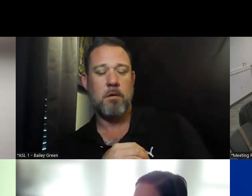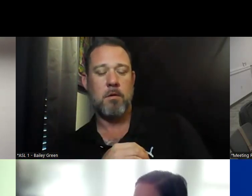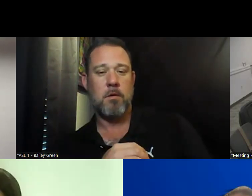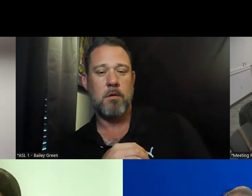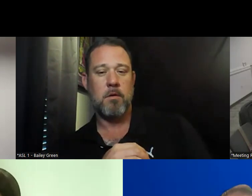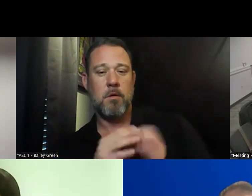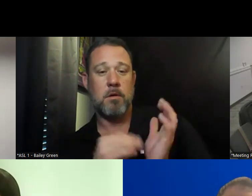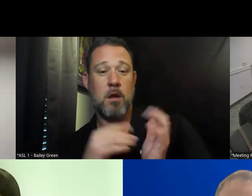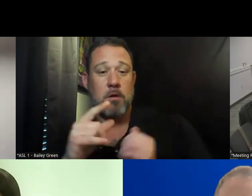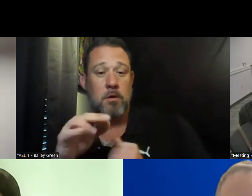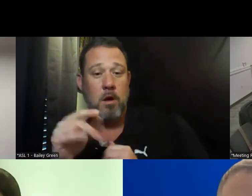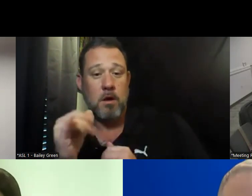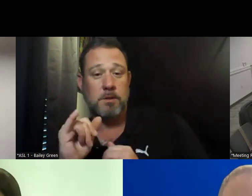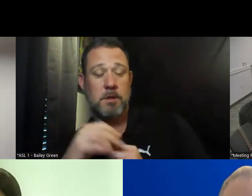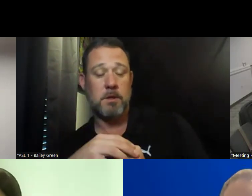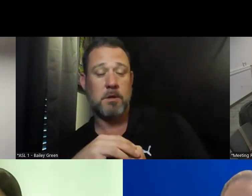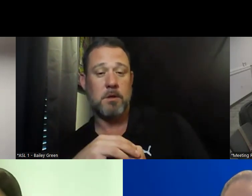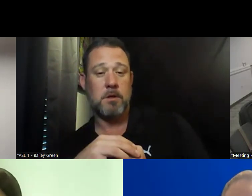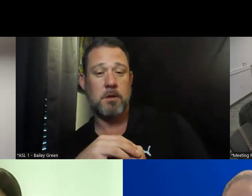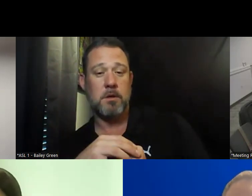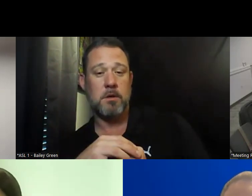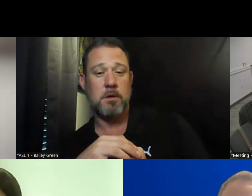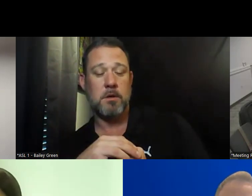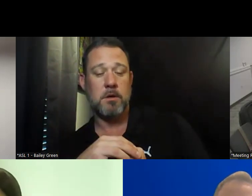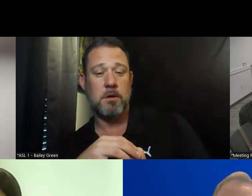Dr. Kazi? Thank you. Just as